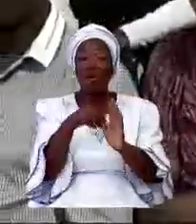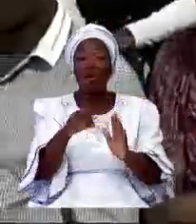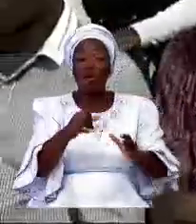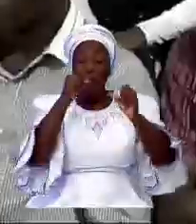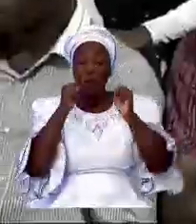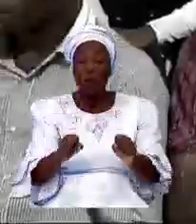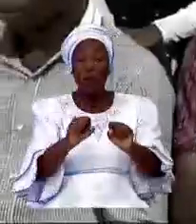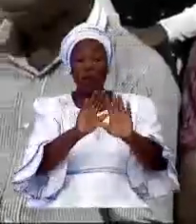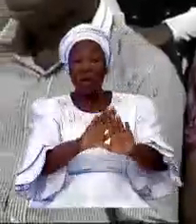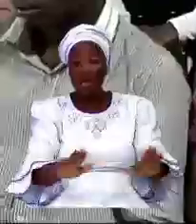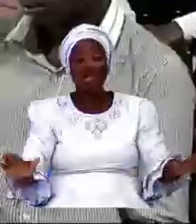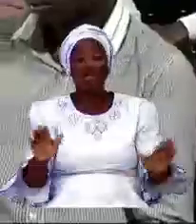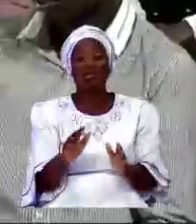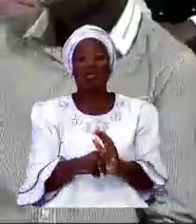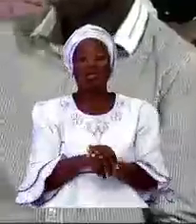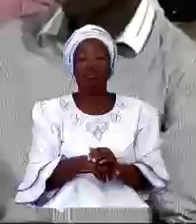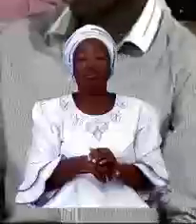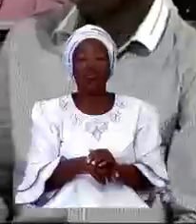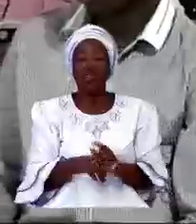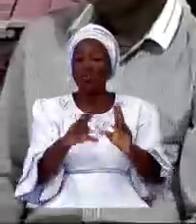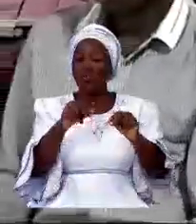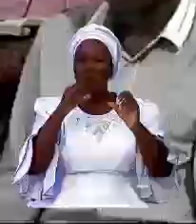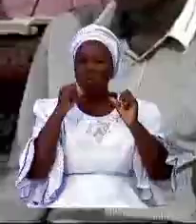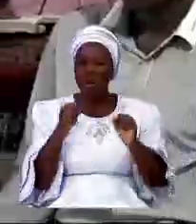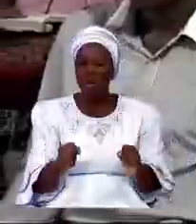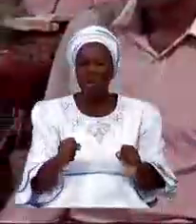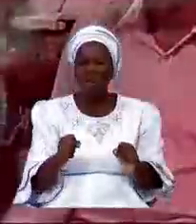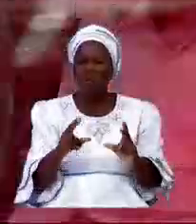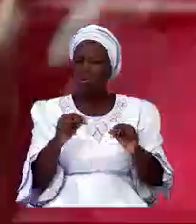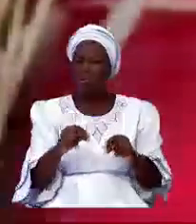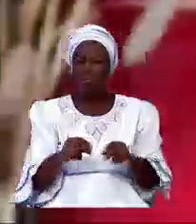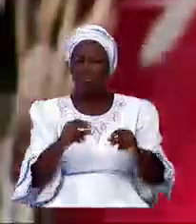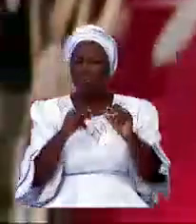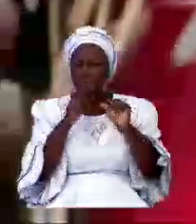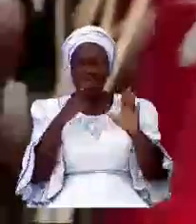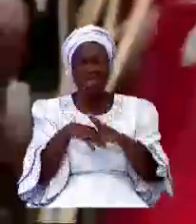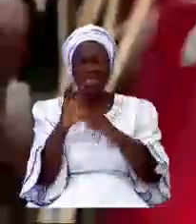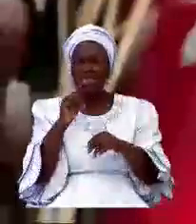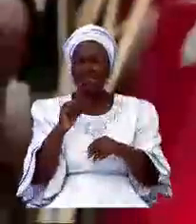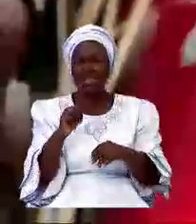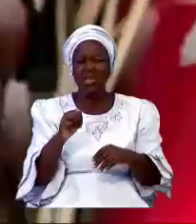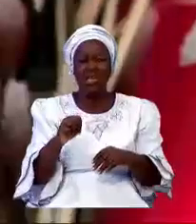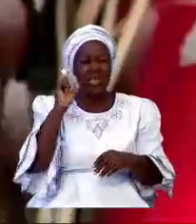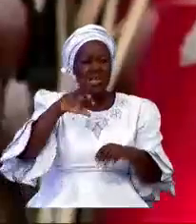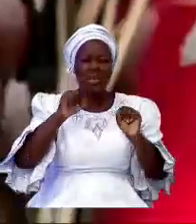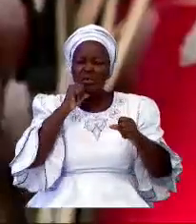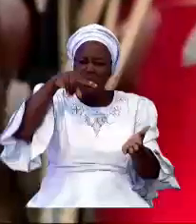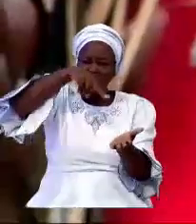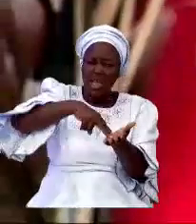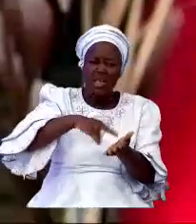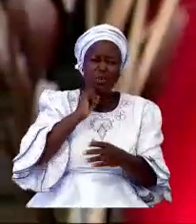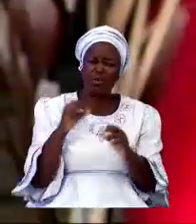to the hour of powerlessness. No power, no strength. He couldn't